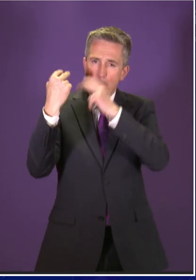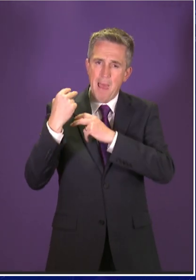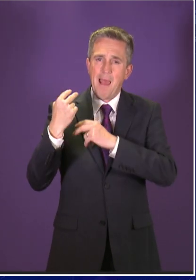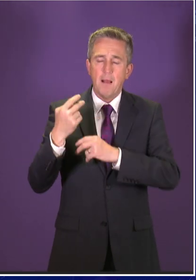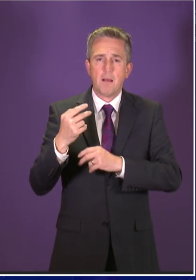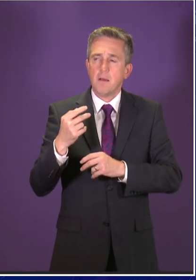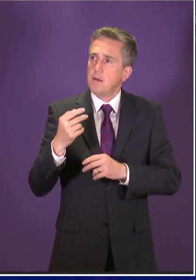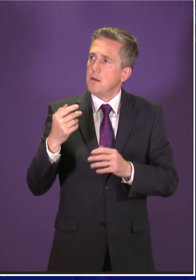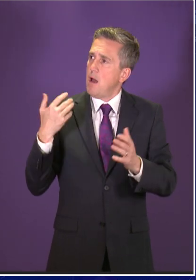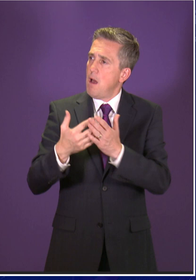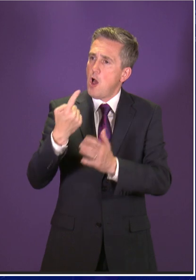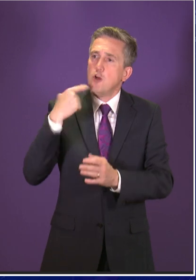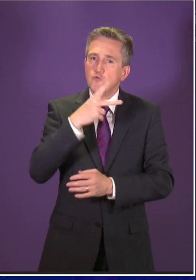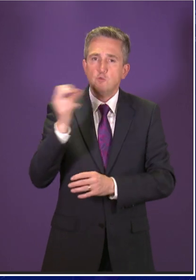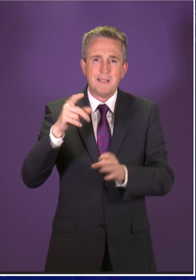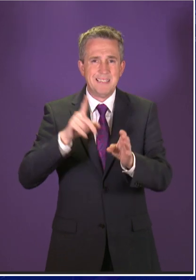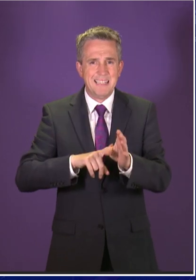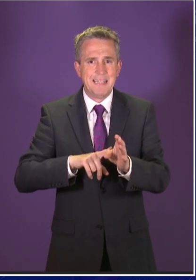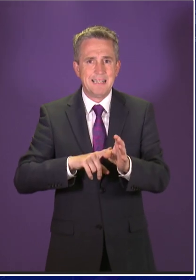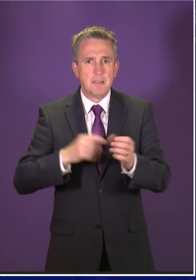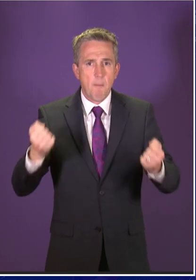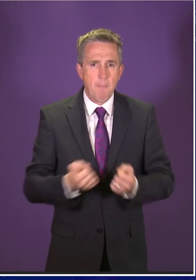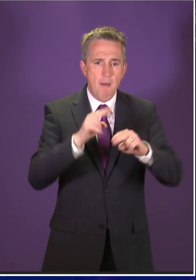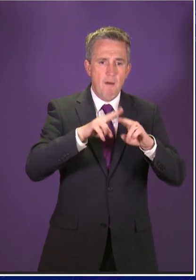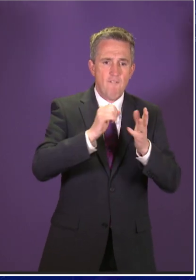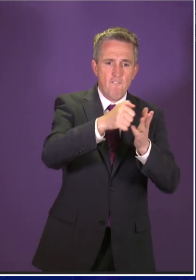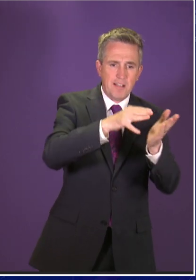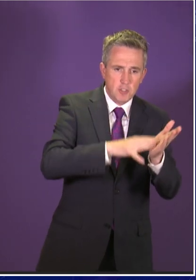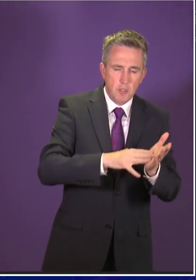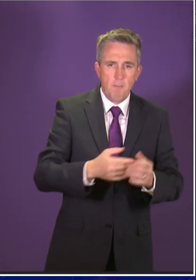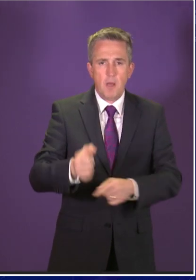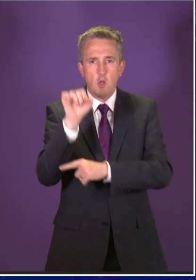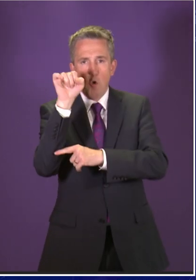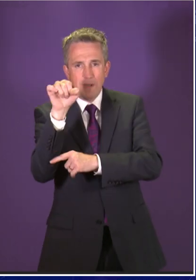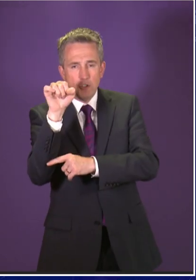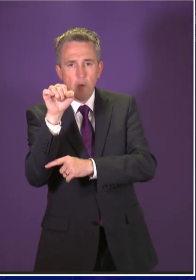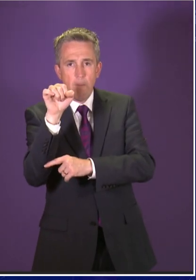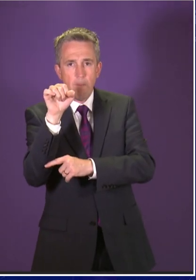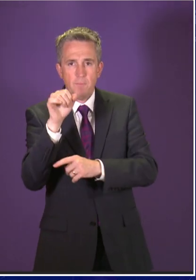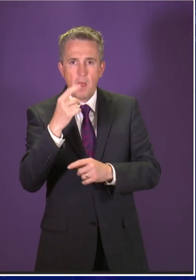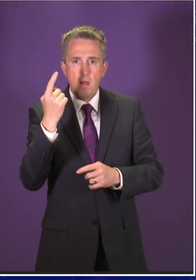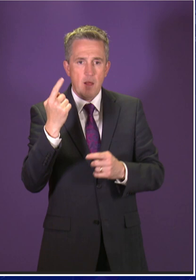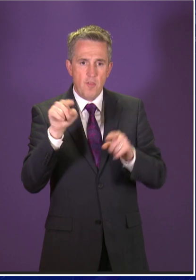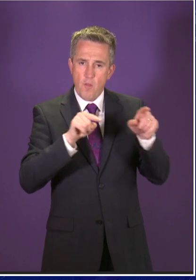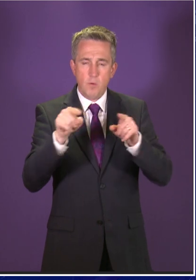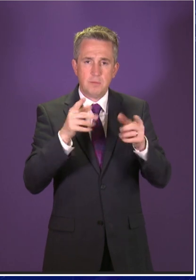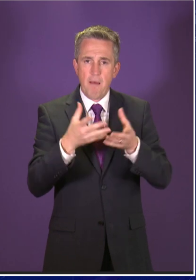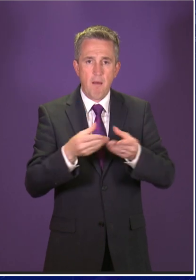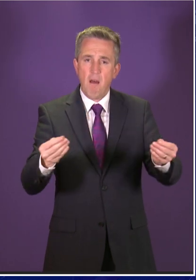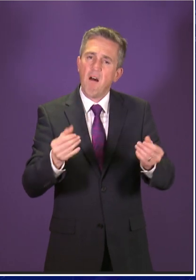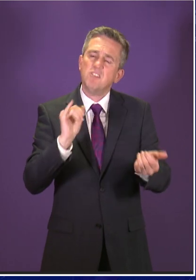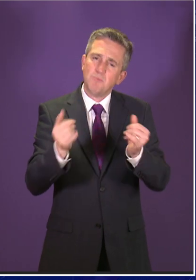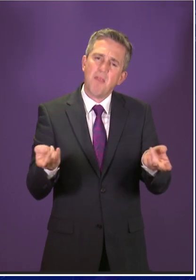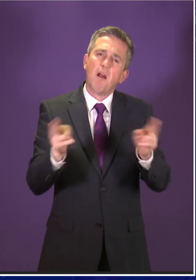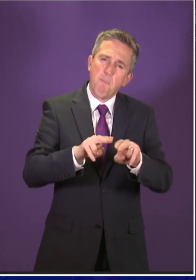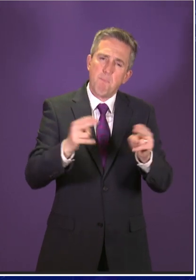years later, the power of the ideas of fascism, the power of the ideas of communism, these have all faded away. They come back from